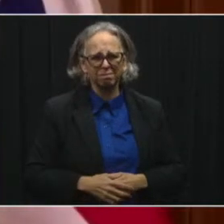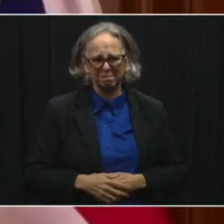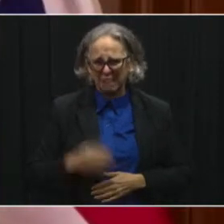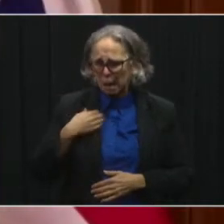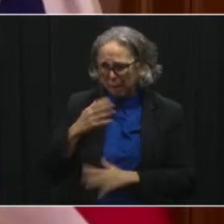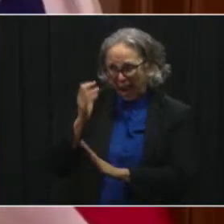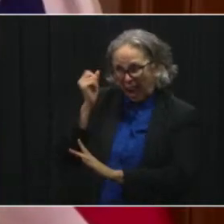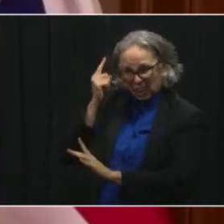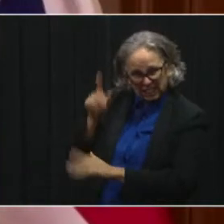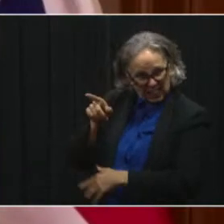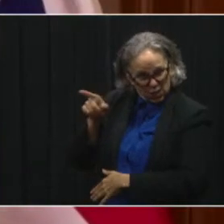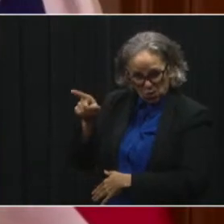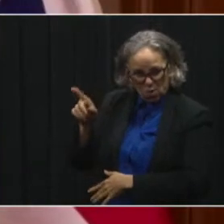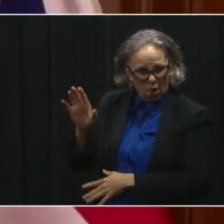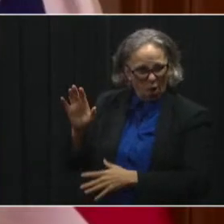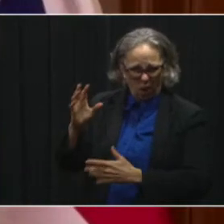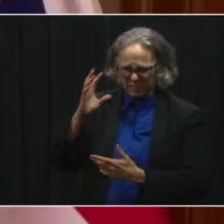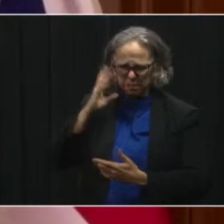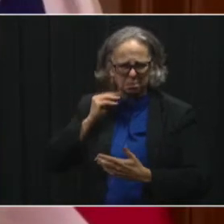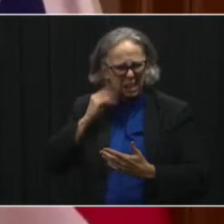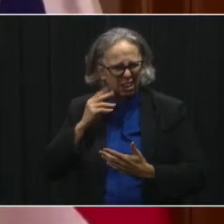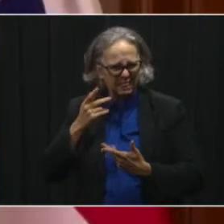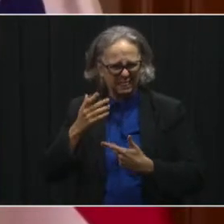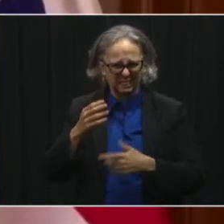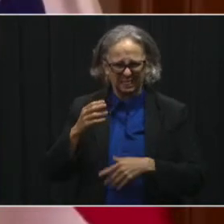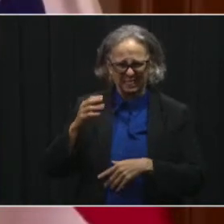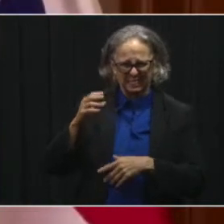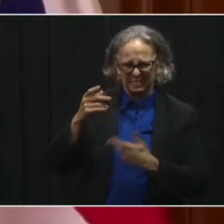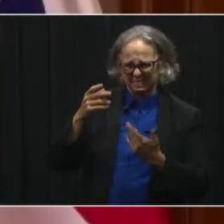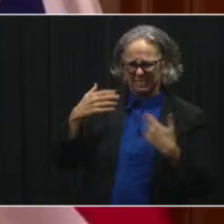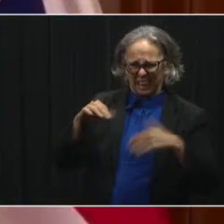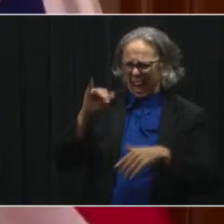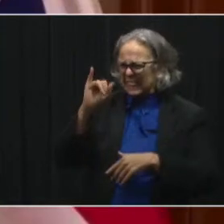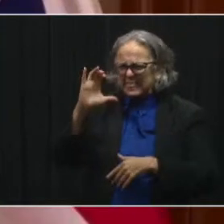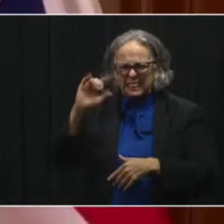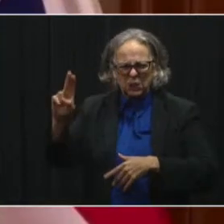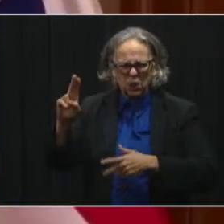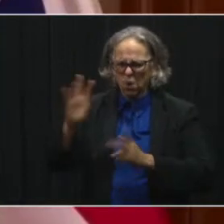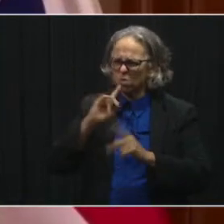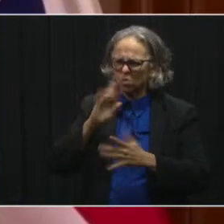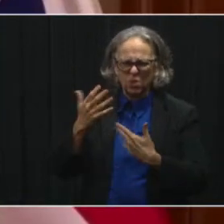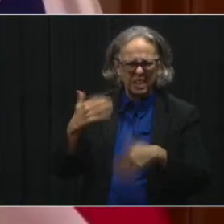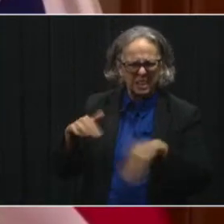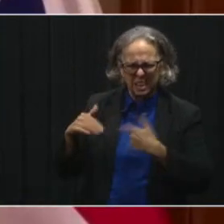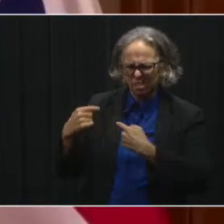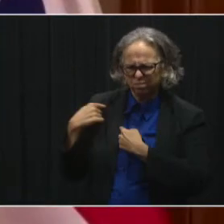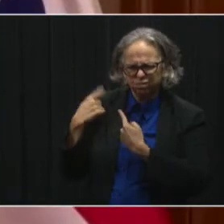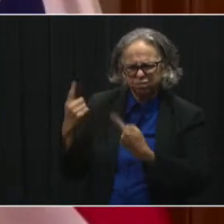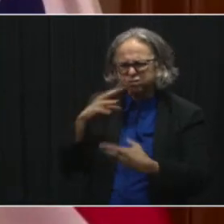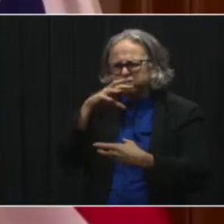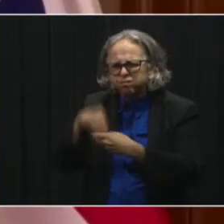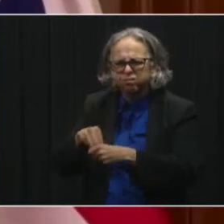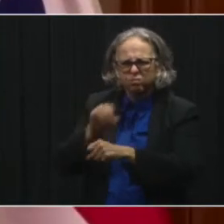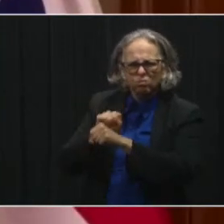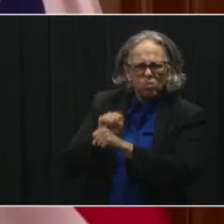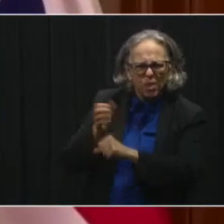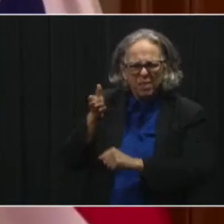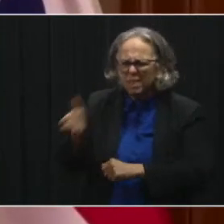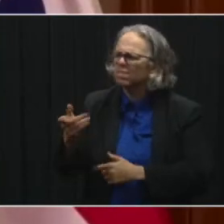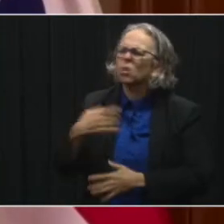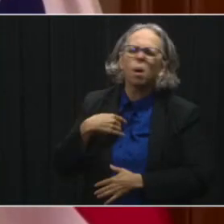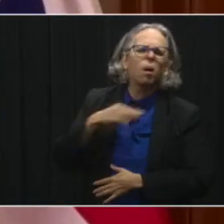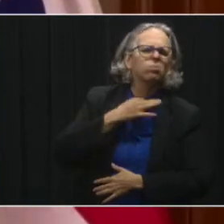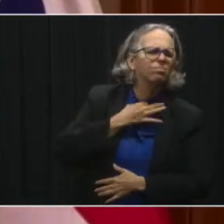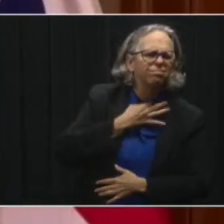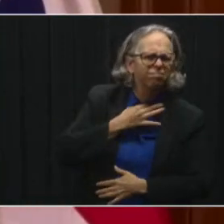long experience in the ICU during this pandemic, and I wonder if you could just tell us, what the situation there